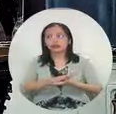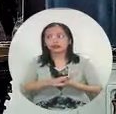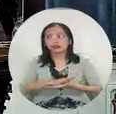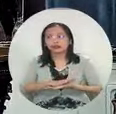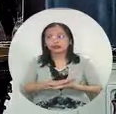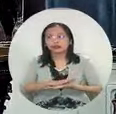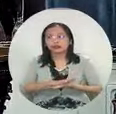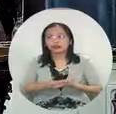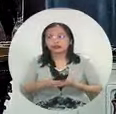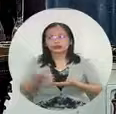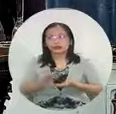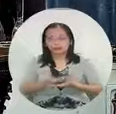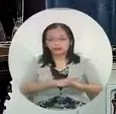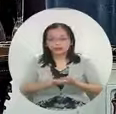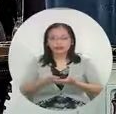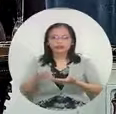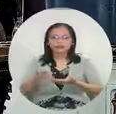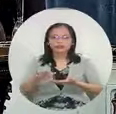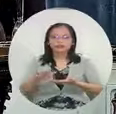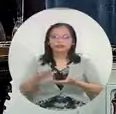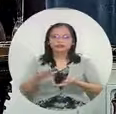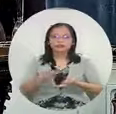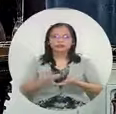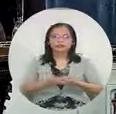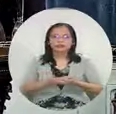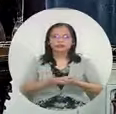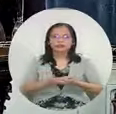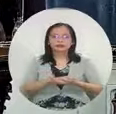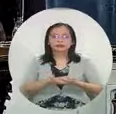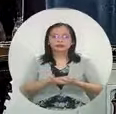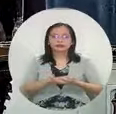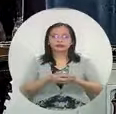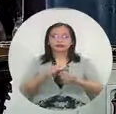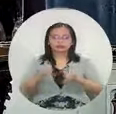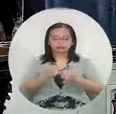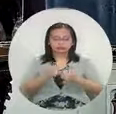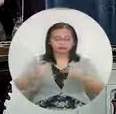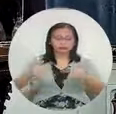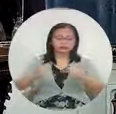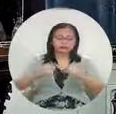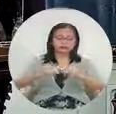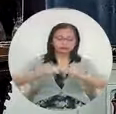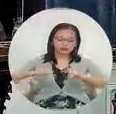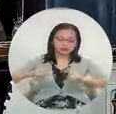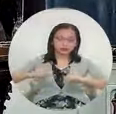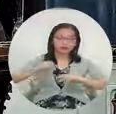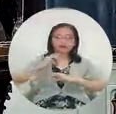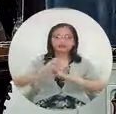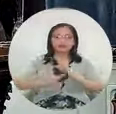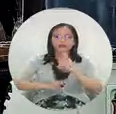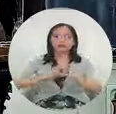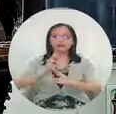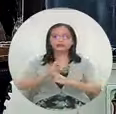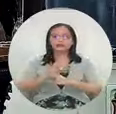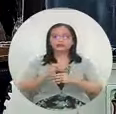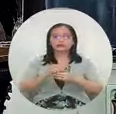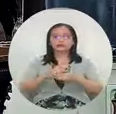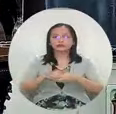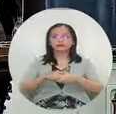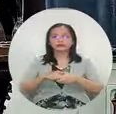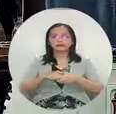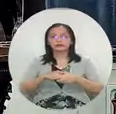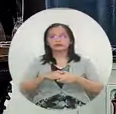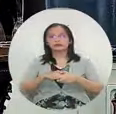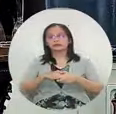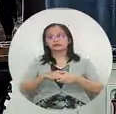saved this evening? God has set you apart from the world. Di ka na magsagula ng mga